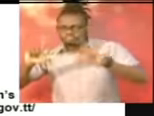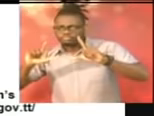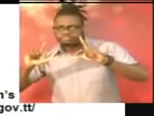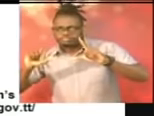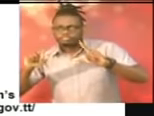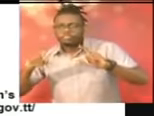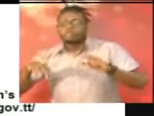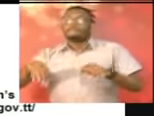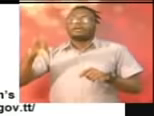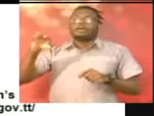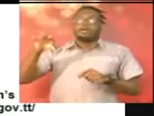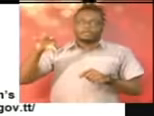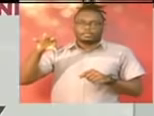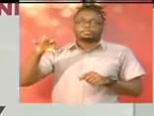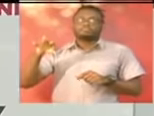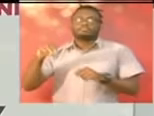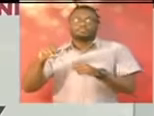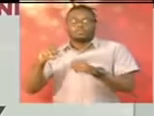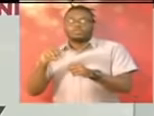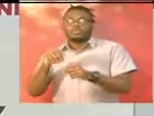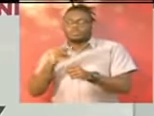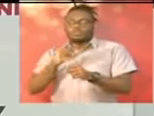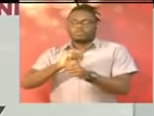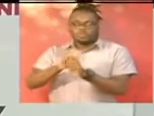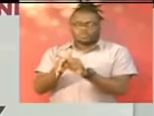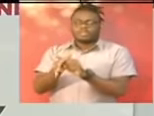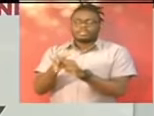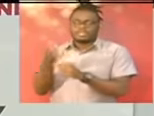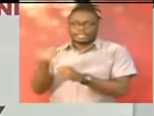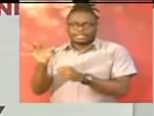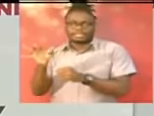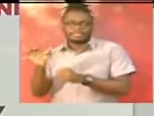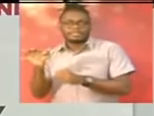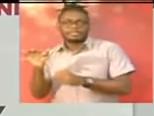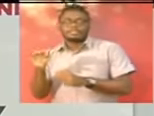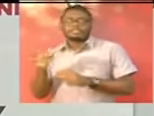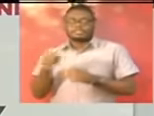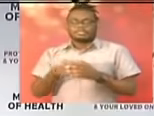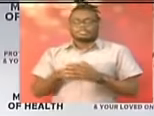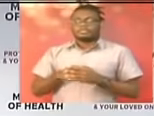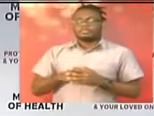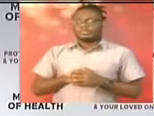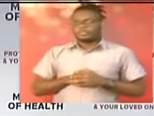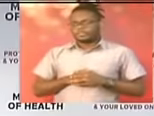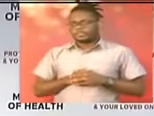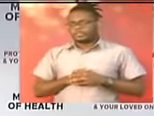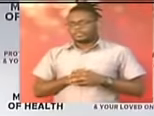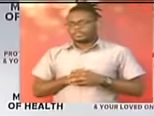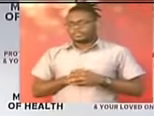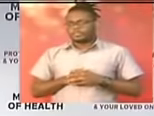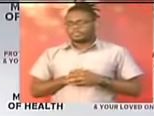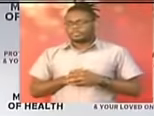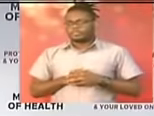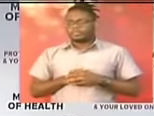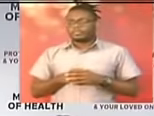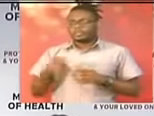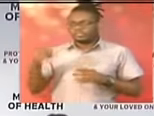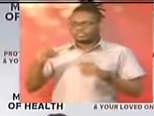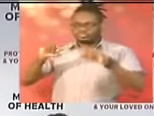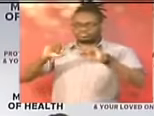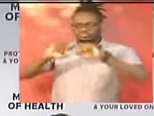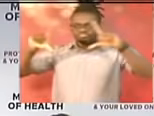Tobago COVID-19 dashboard. Thank you very much, and I'll hand over to Mr. Alexander. Thank you very much,